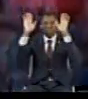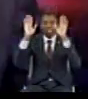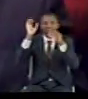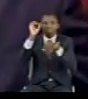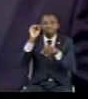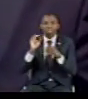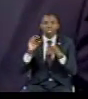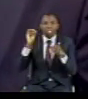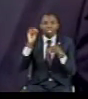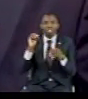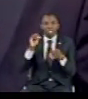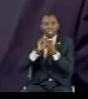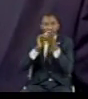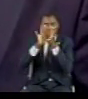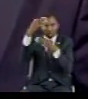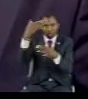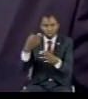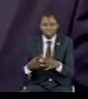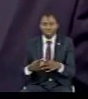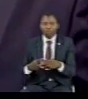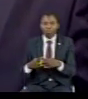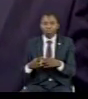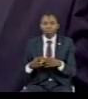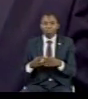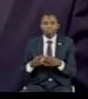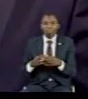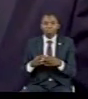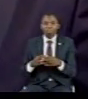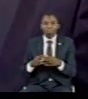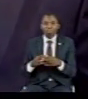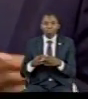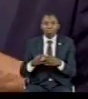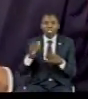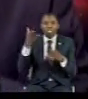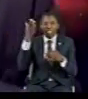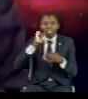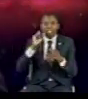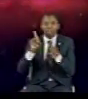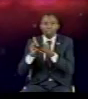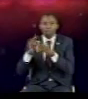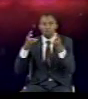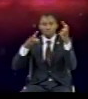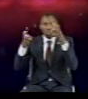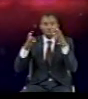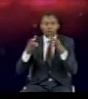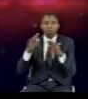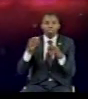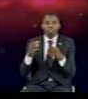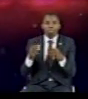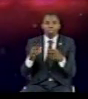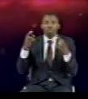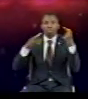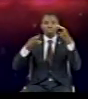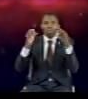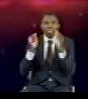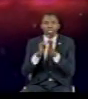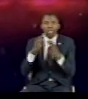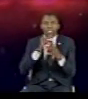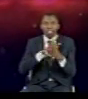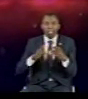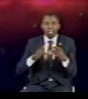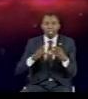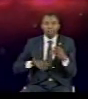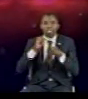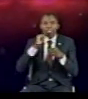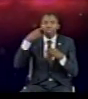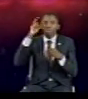name. There's also global wars. Wars that God did not command us to start.